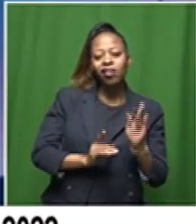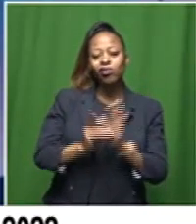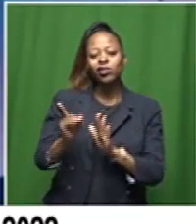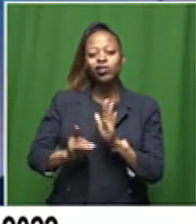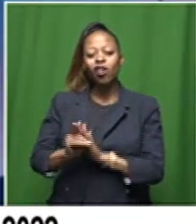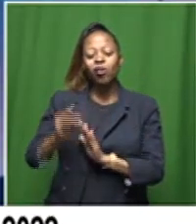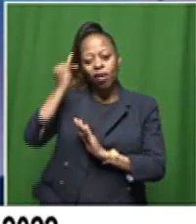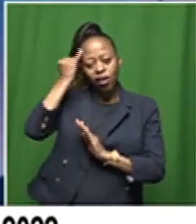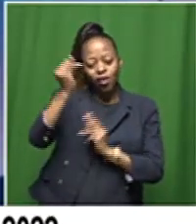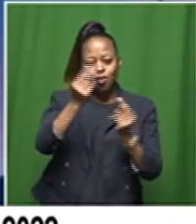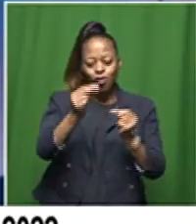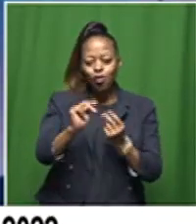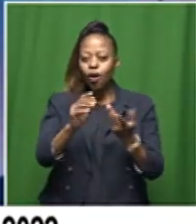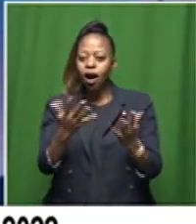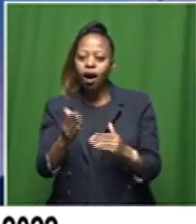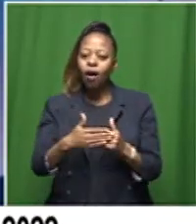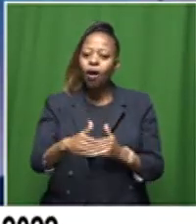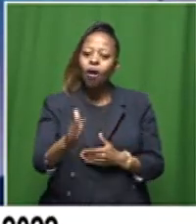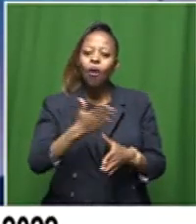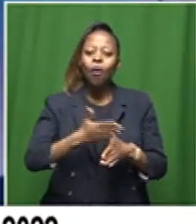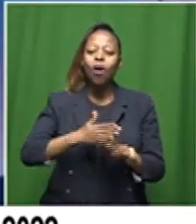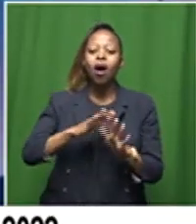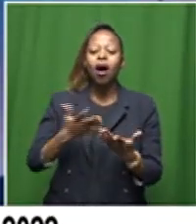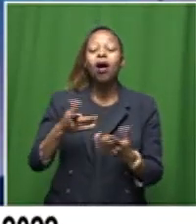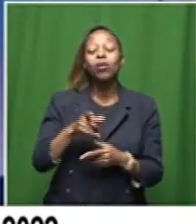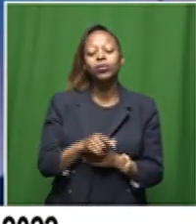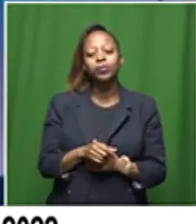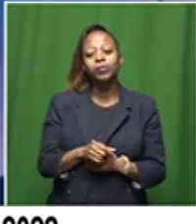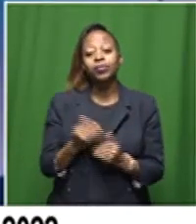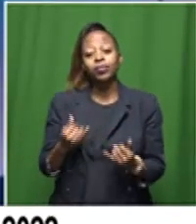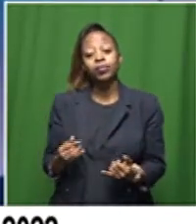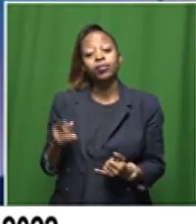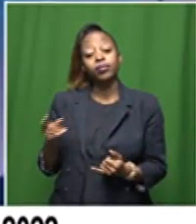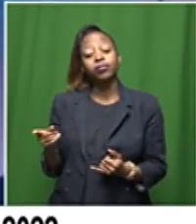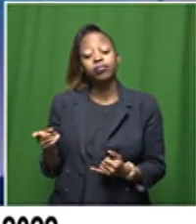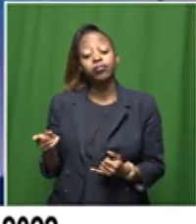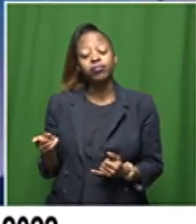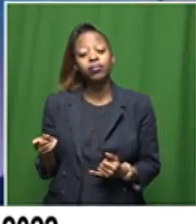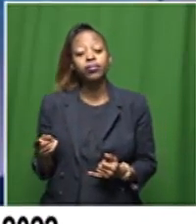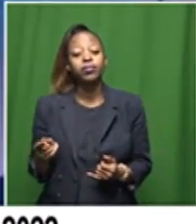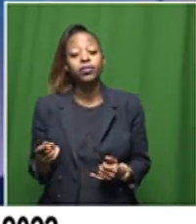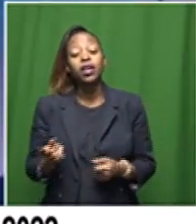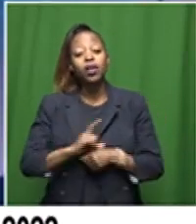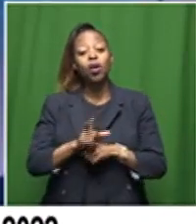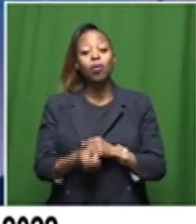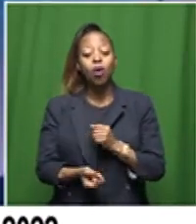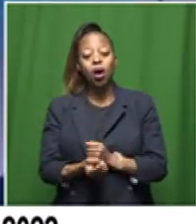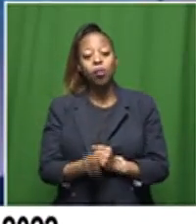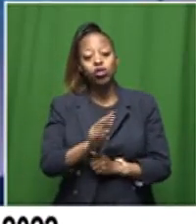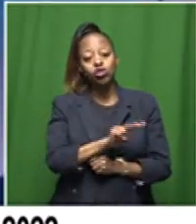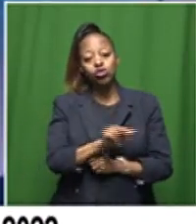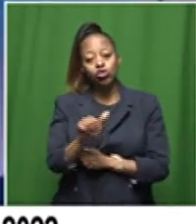of concepts and new approaches in healthcare practitioners regulation. Now, the conference, will take place on the 2nd to the 6th of